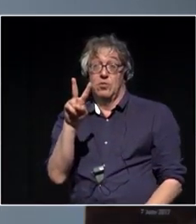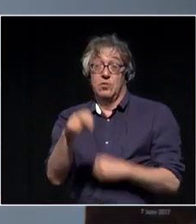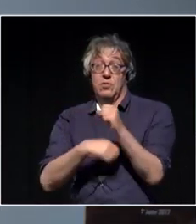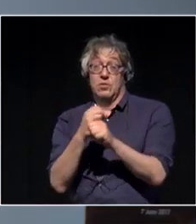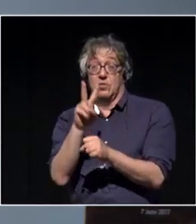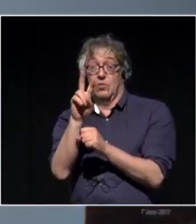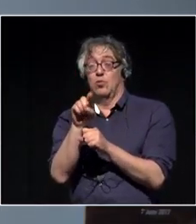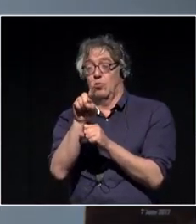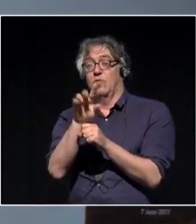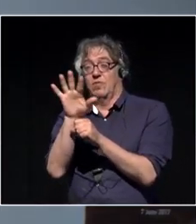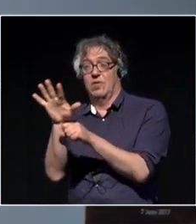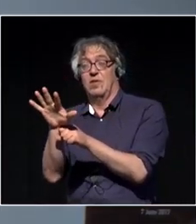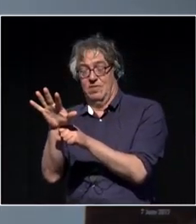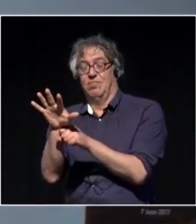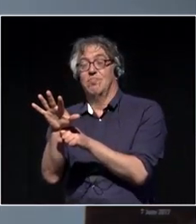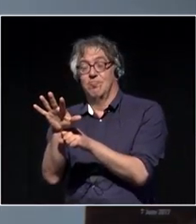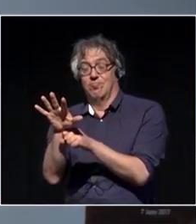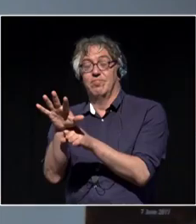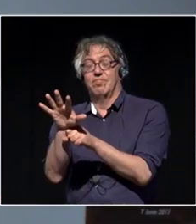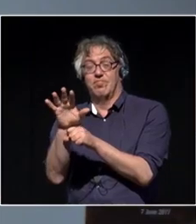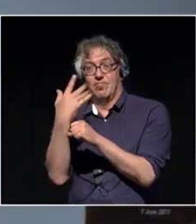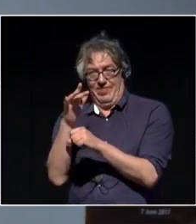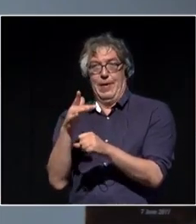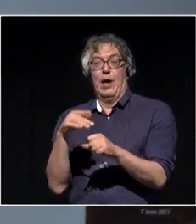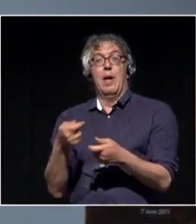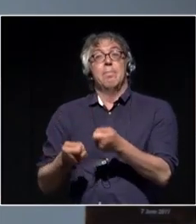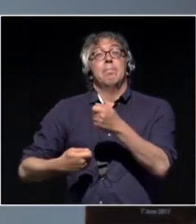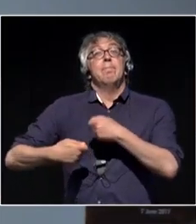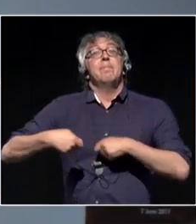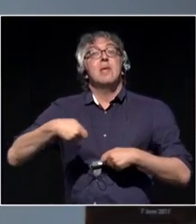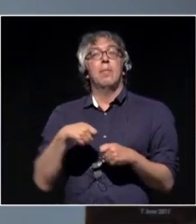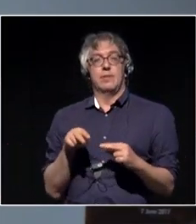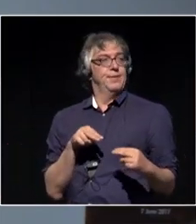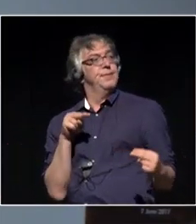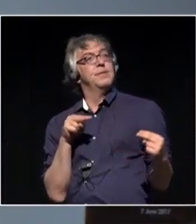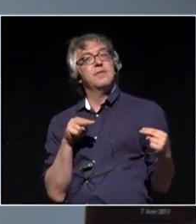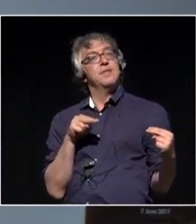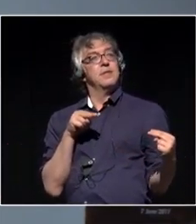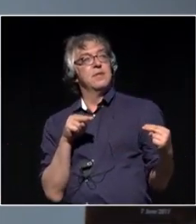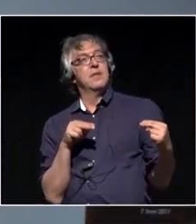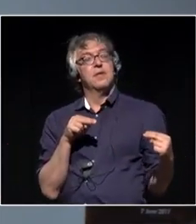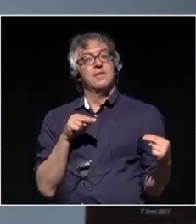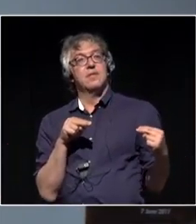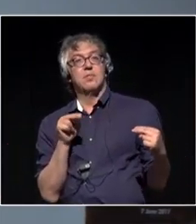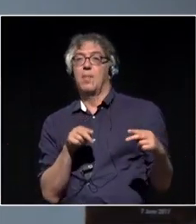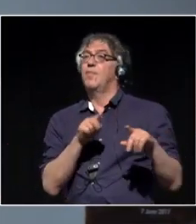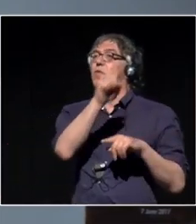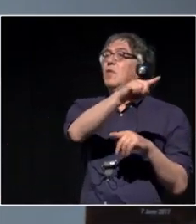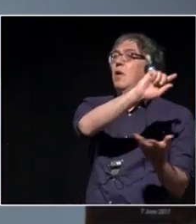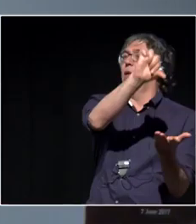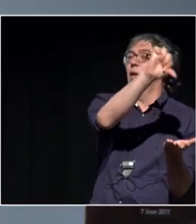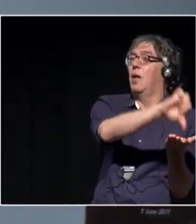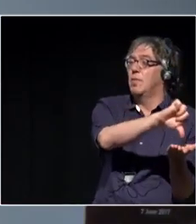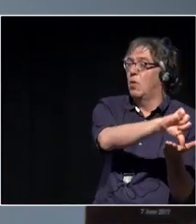certain stigmatization, a kind of division among the inhabitants in Ouagadougou and other regions